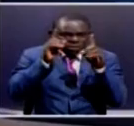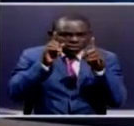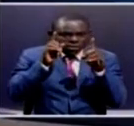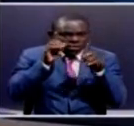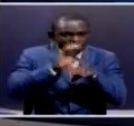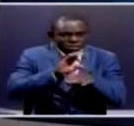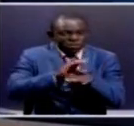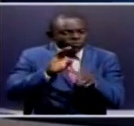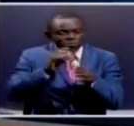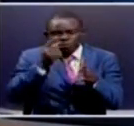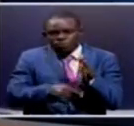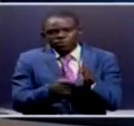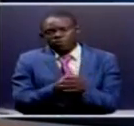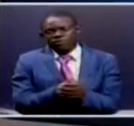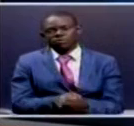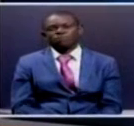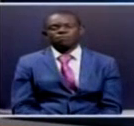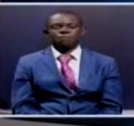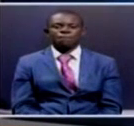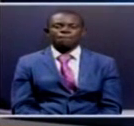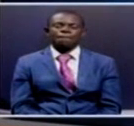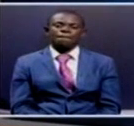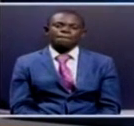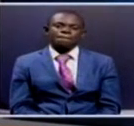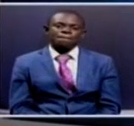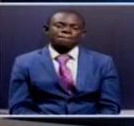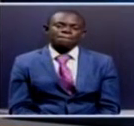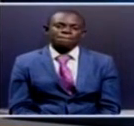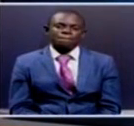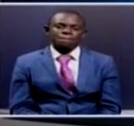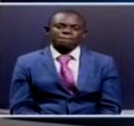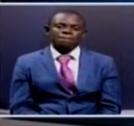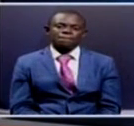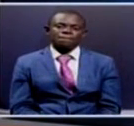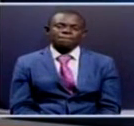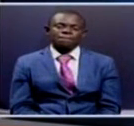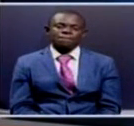You are capable of guiding the process, yes. which of course may be a valid point. But now,